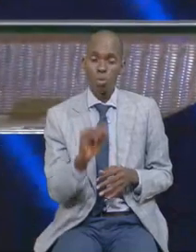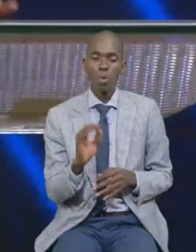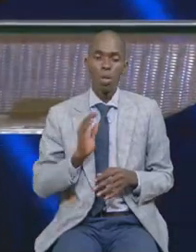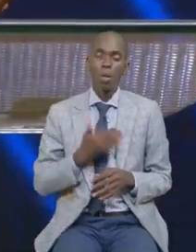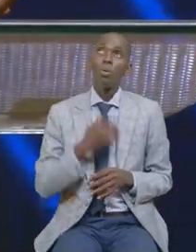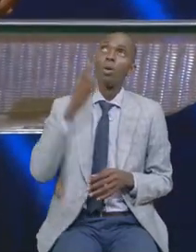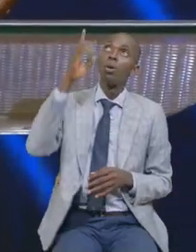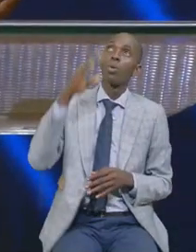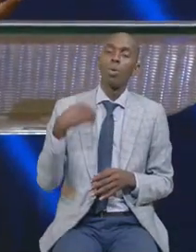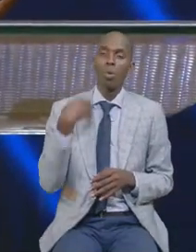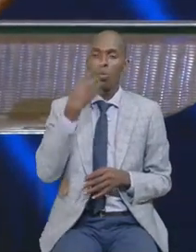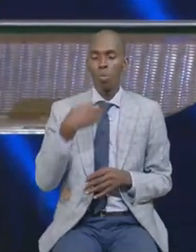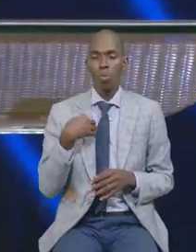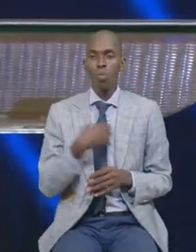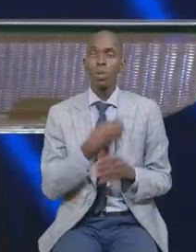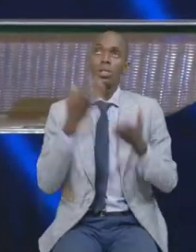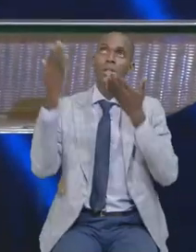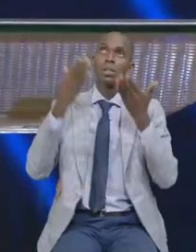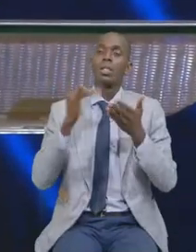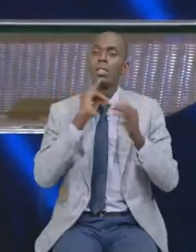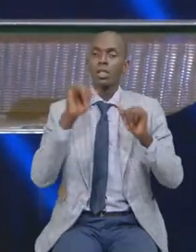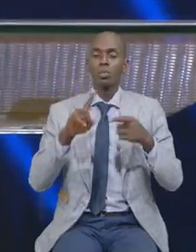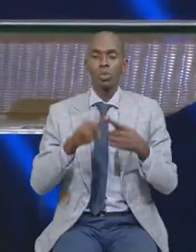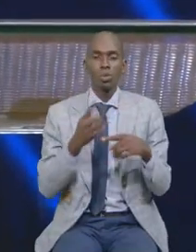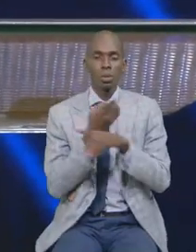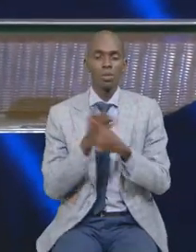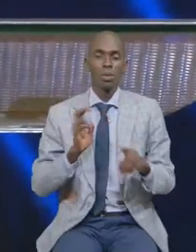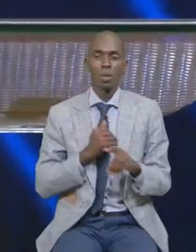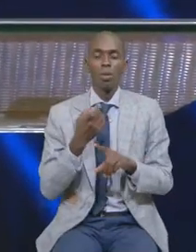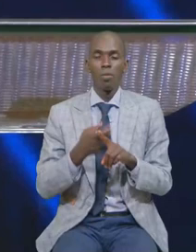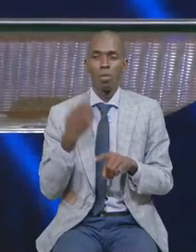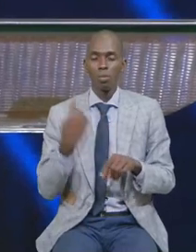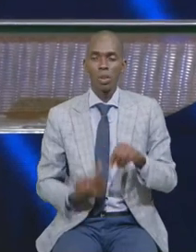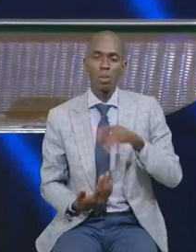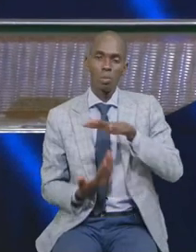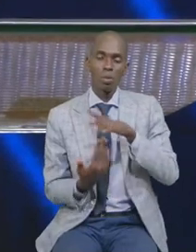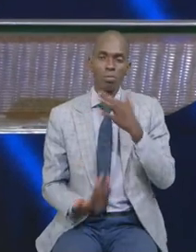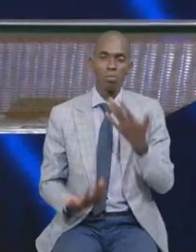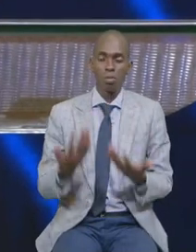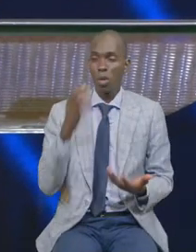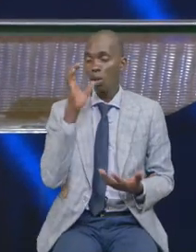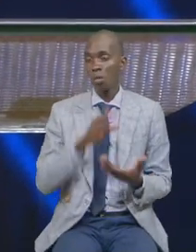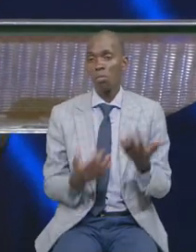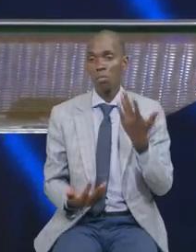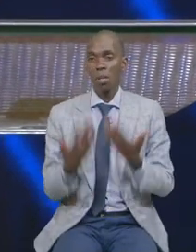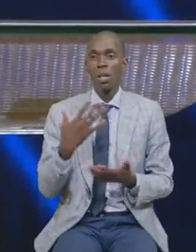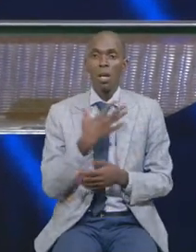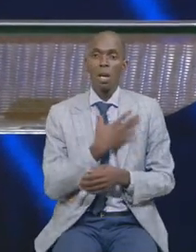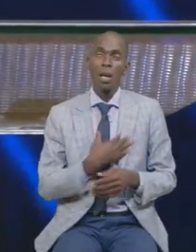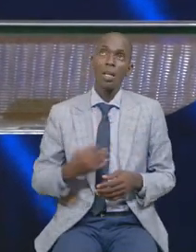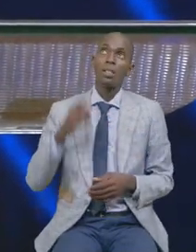deliver us from the burning fiery furnace, and he will deliver us out of